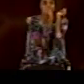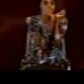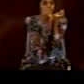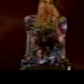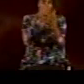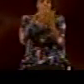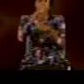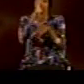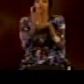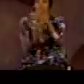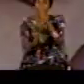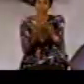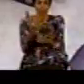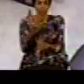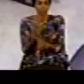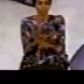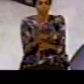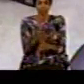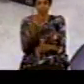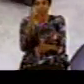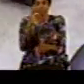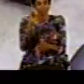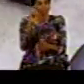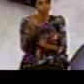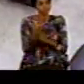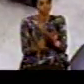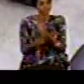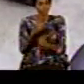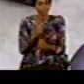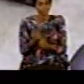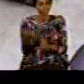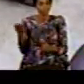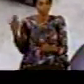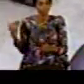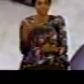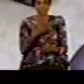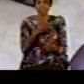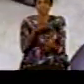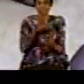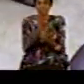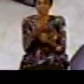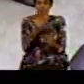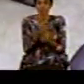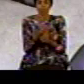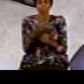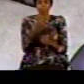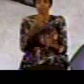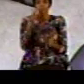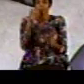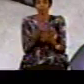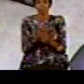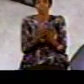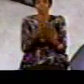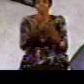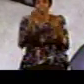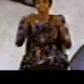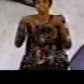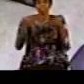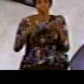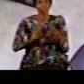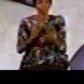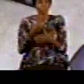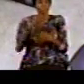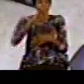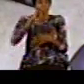past 1 year of this crusade and in fulfillment of the promise he gave us. In Isaiah chapter 49 from